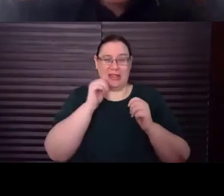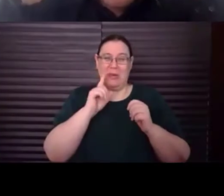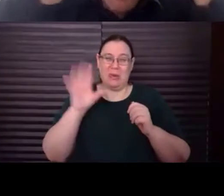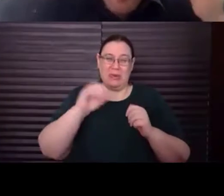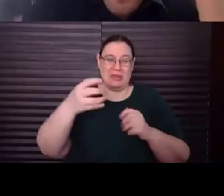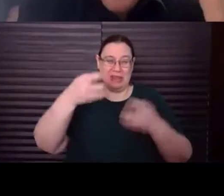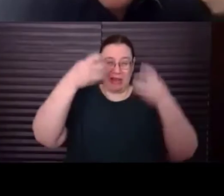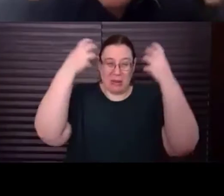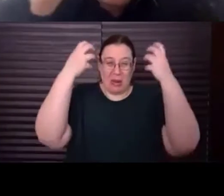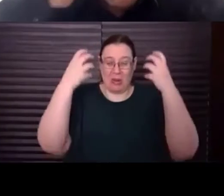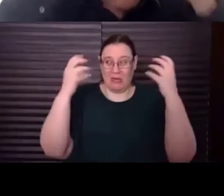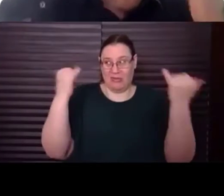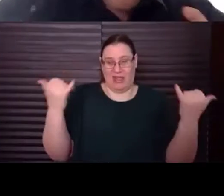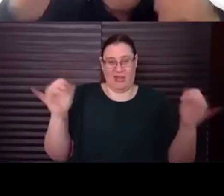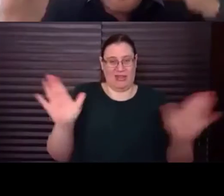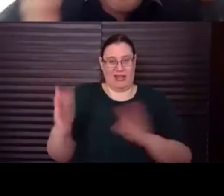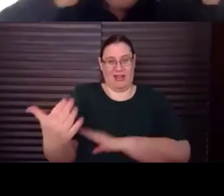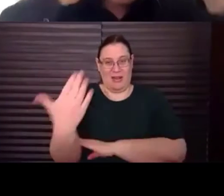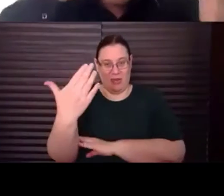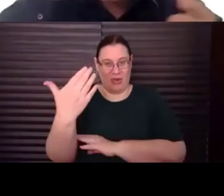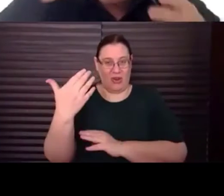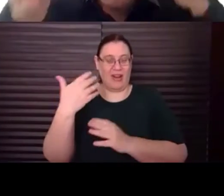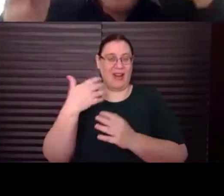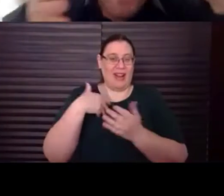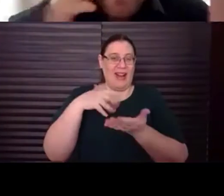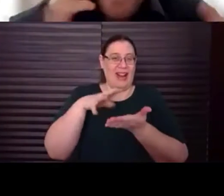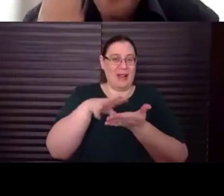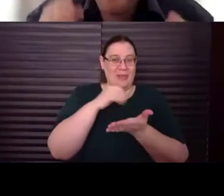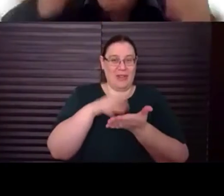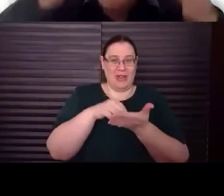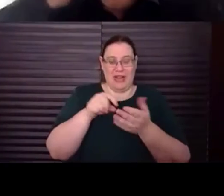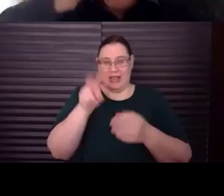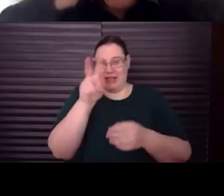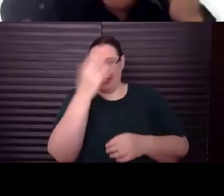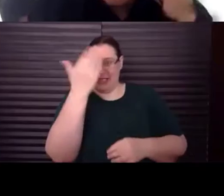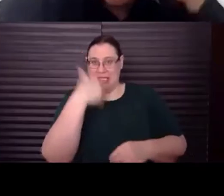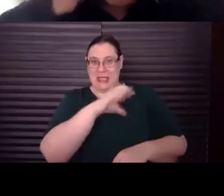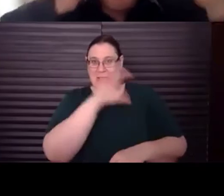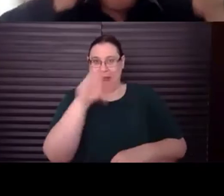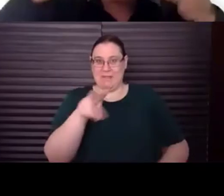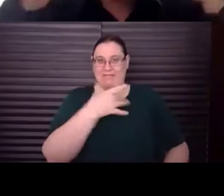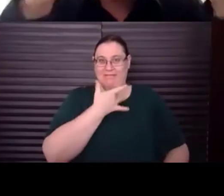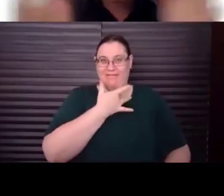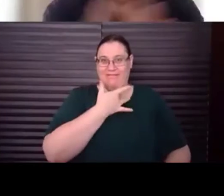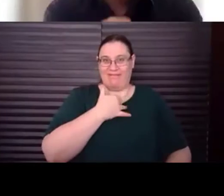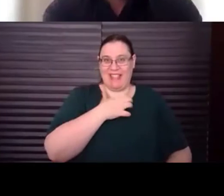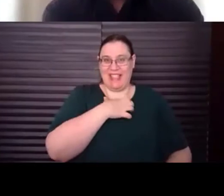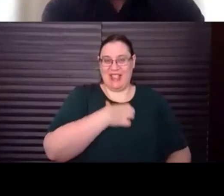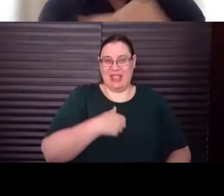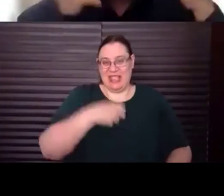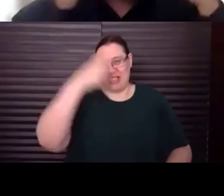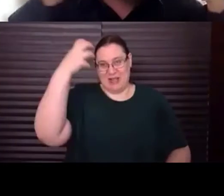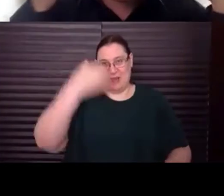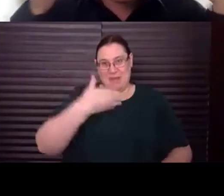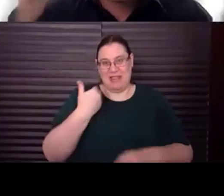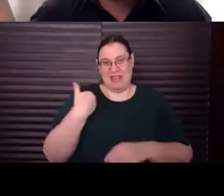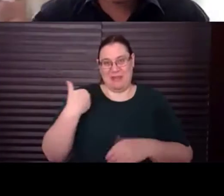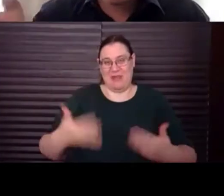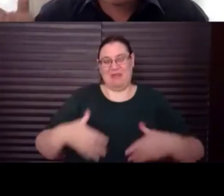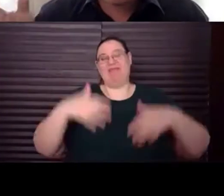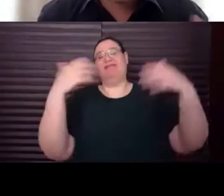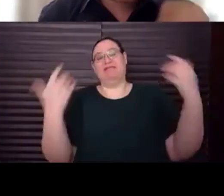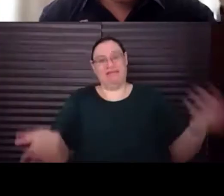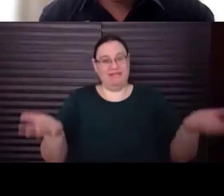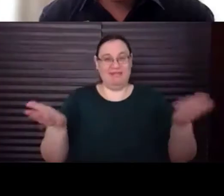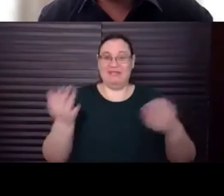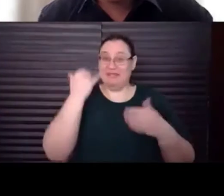is a Sunday morning, and I'm learning this as I look at myself in Zoom. I wish I combed it a little better, but if you